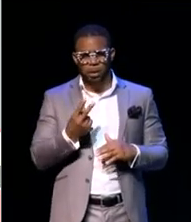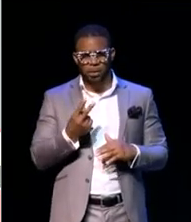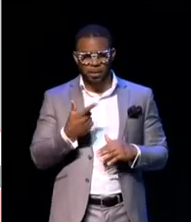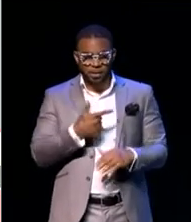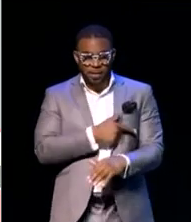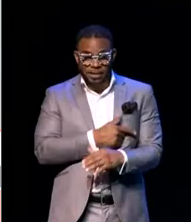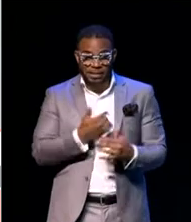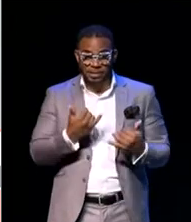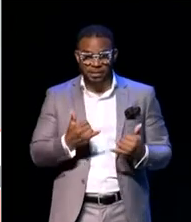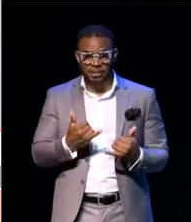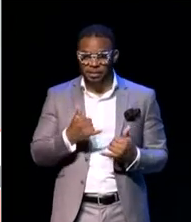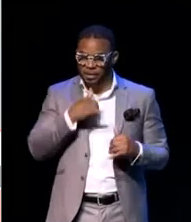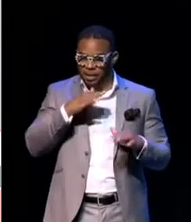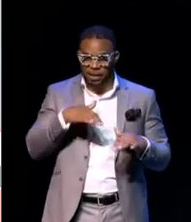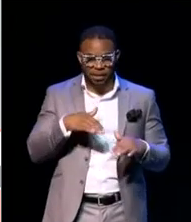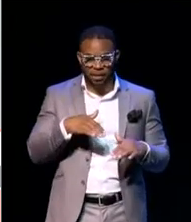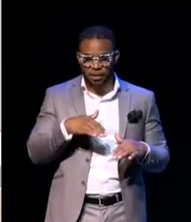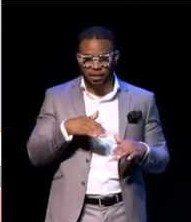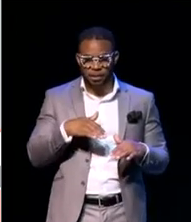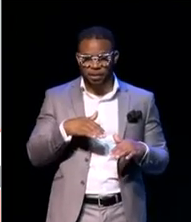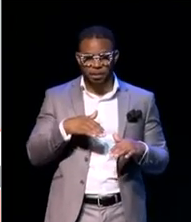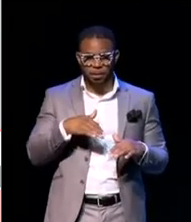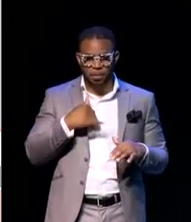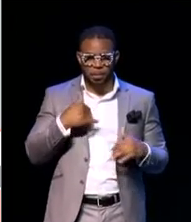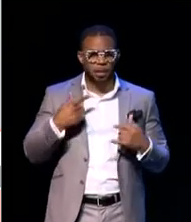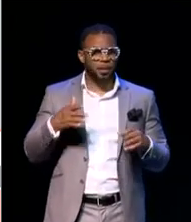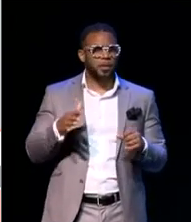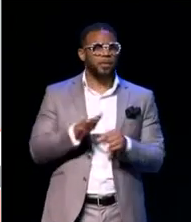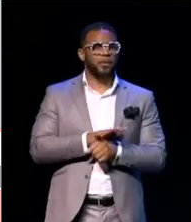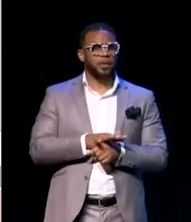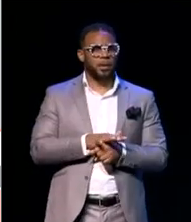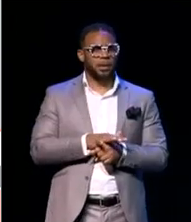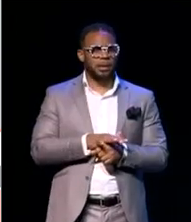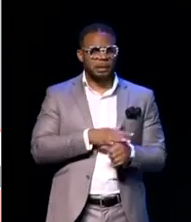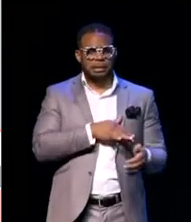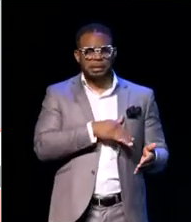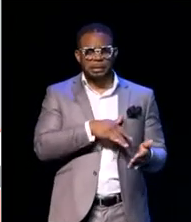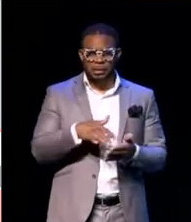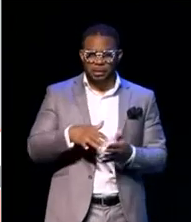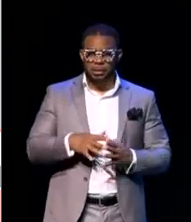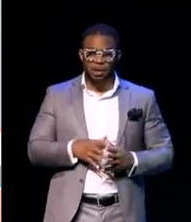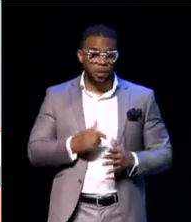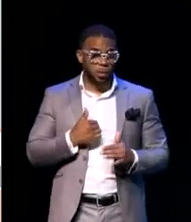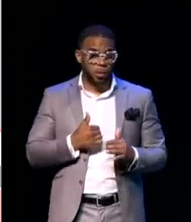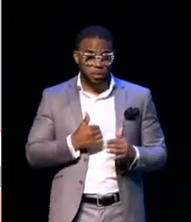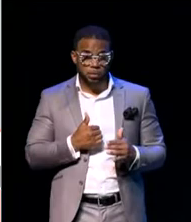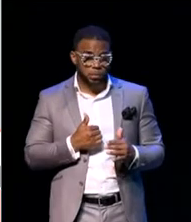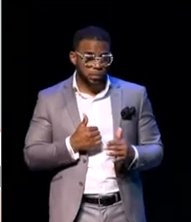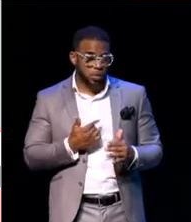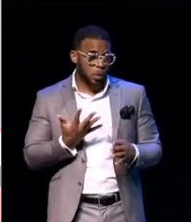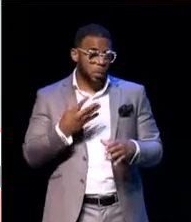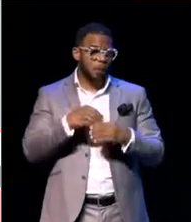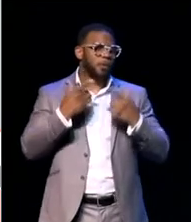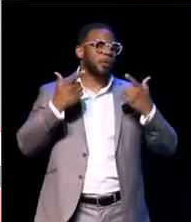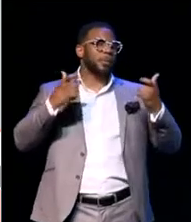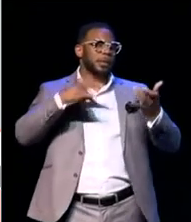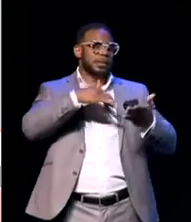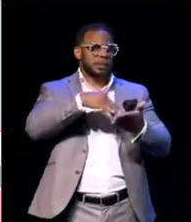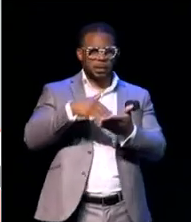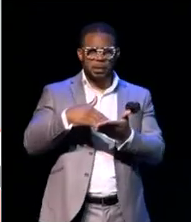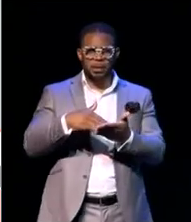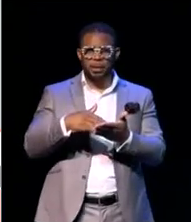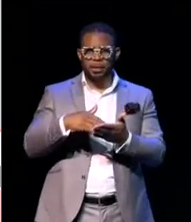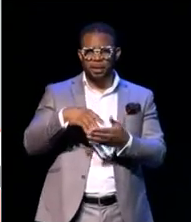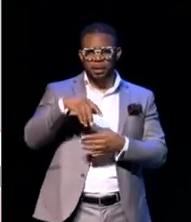vaccines still have not been fully studied. We're part of a big study of